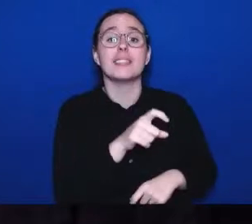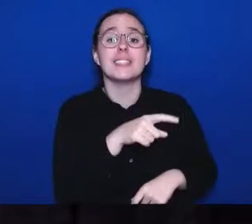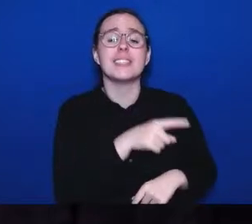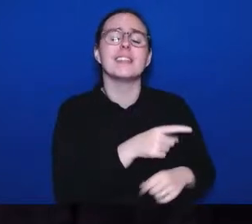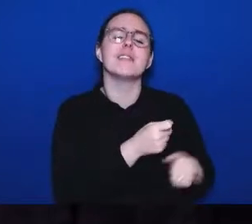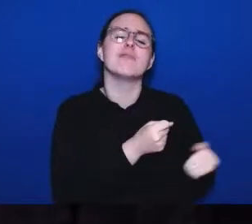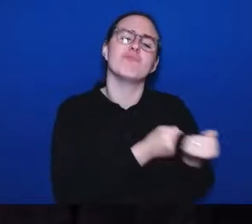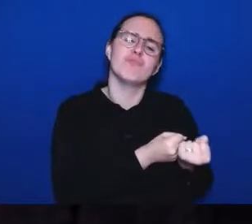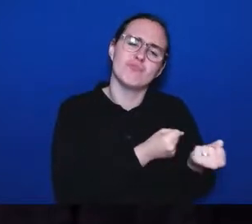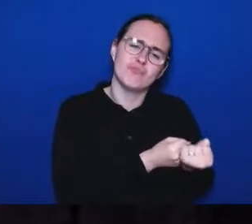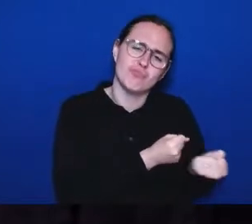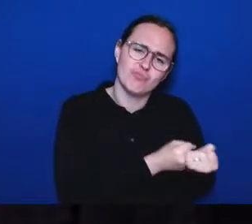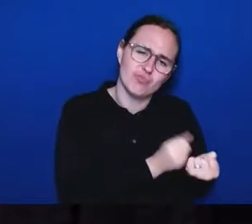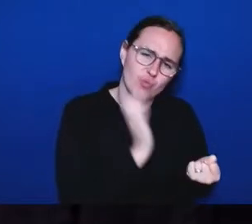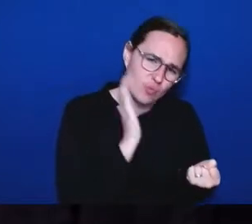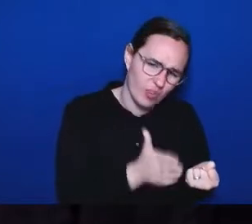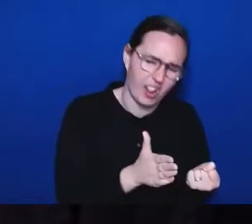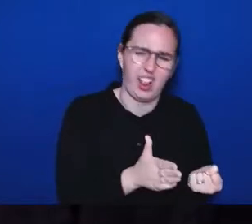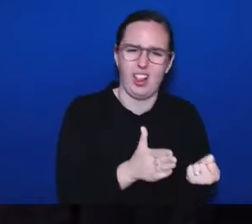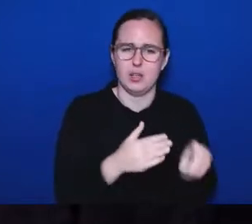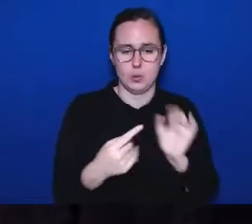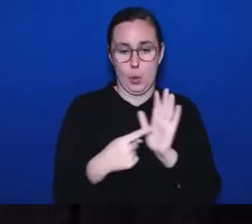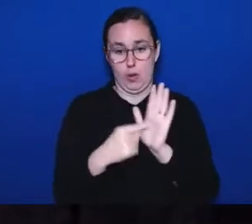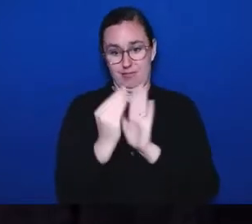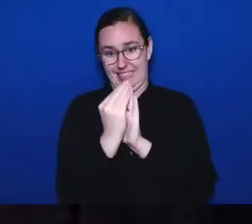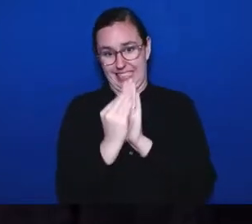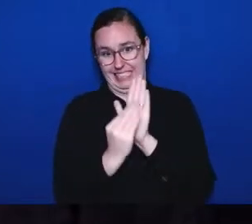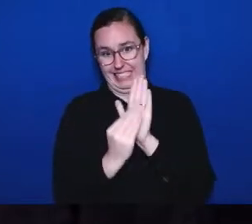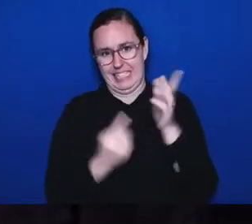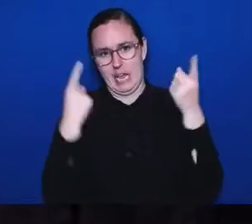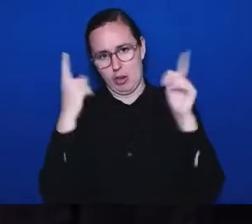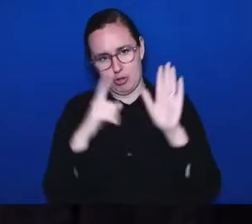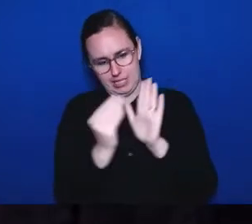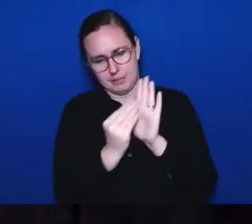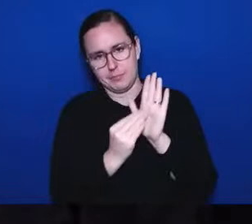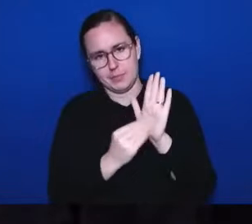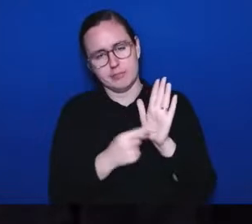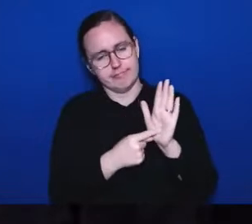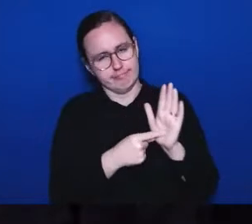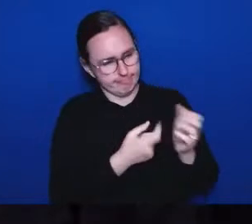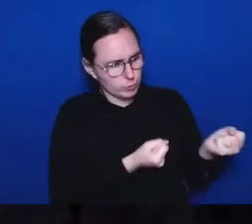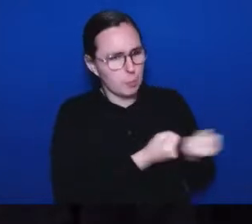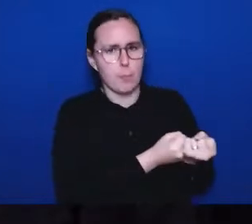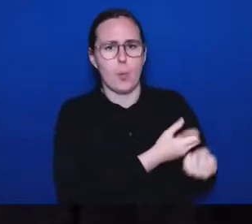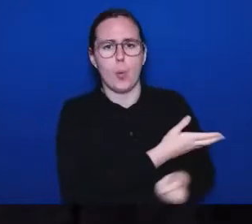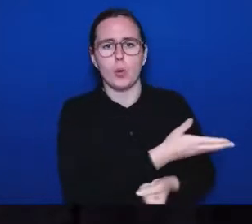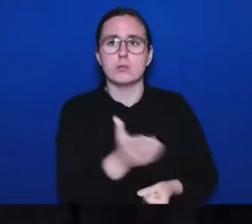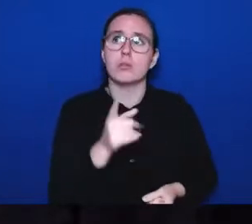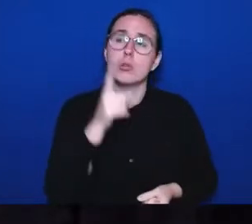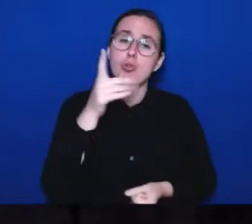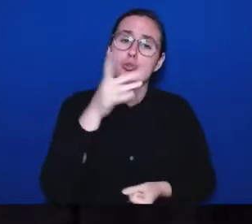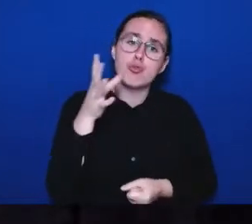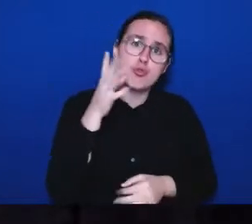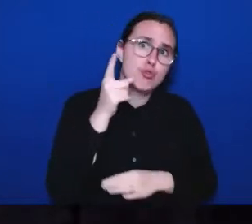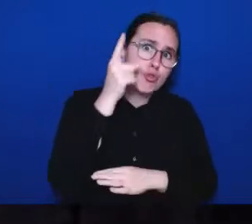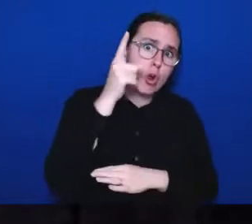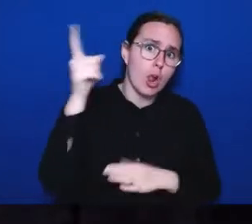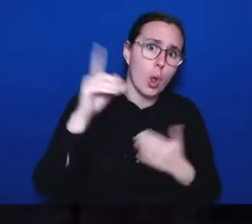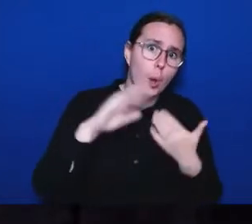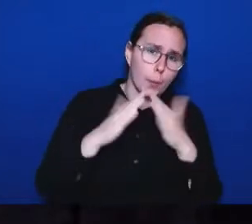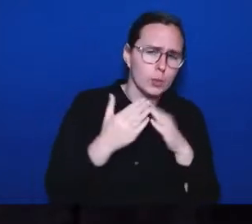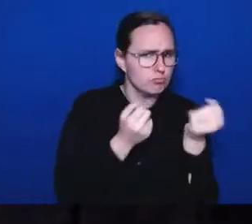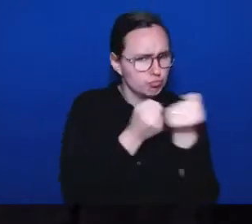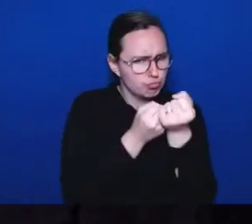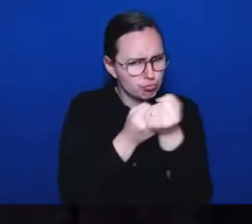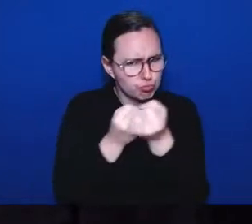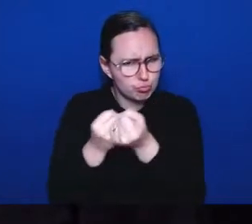agreement does that. To support healthcare provision in rural and remote communities, the agreement does that. But it's not anything